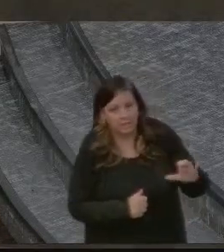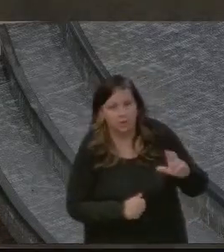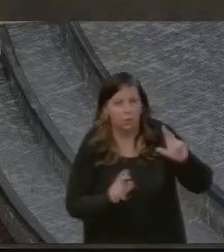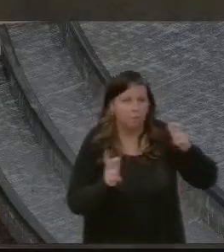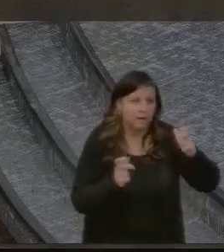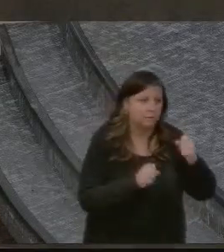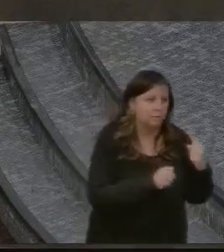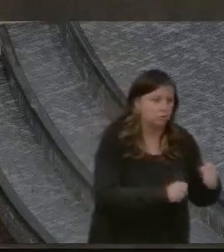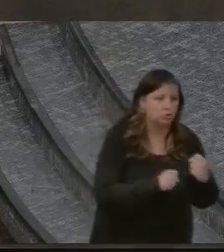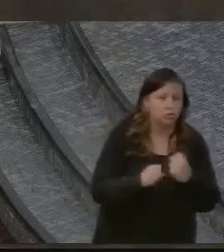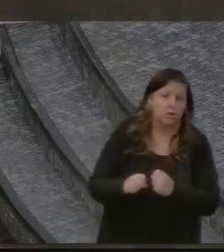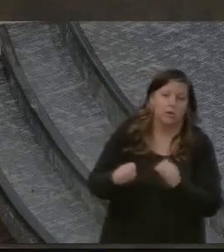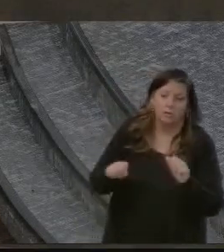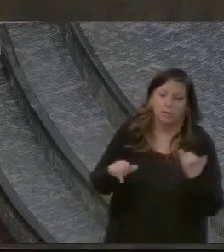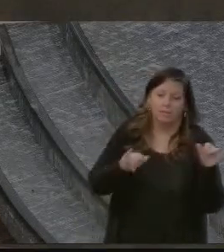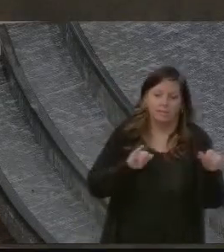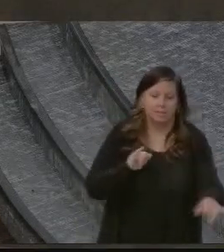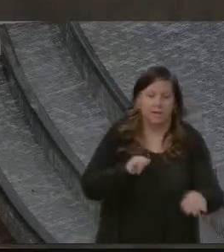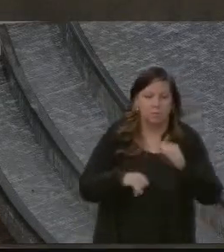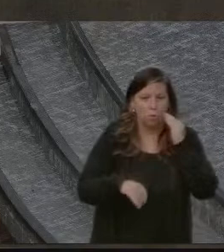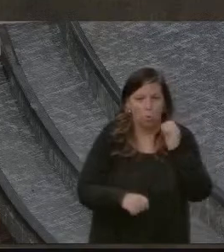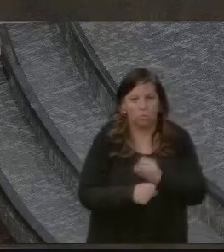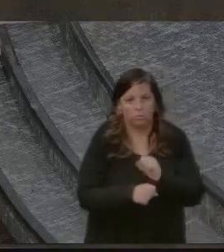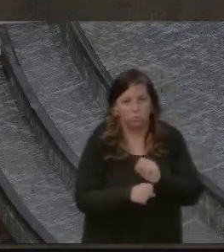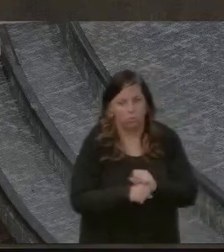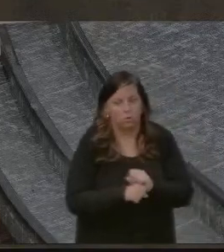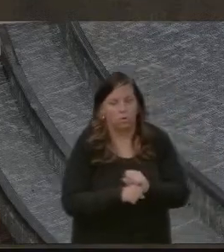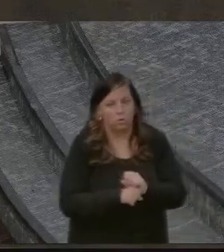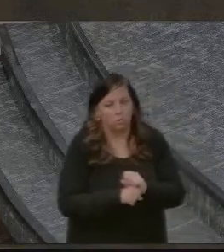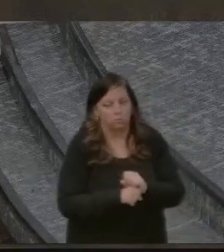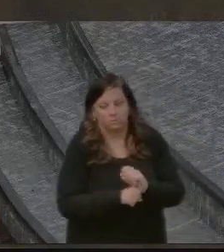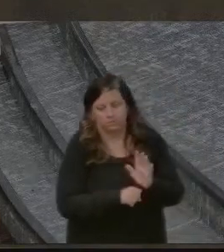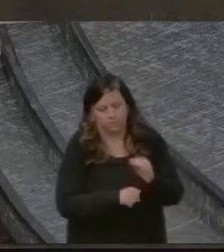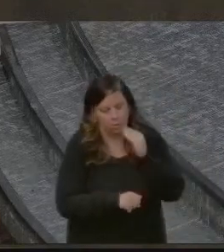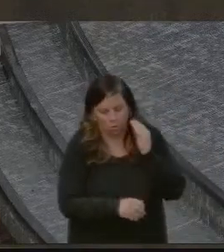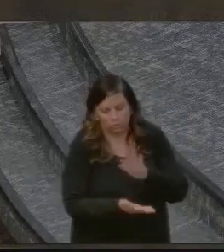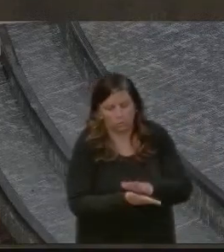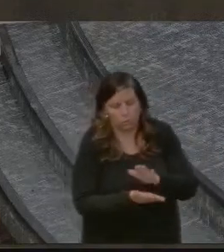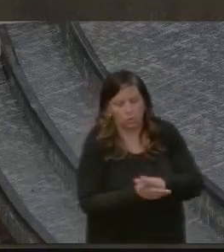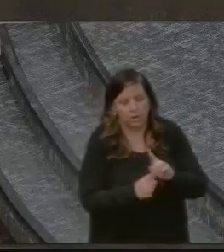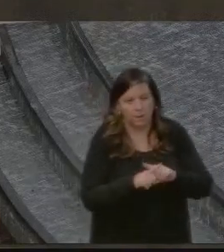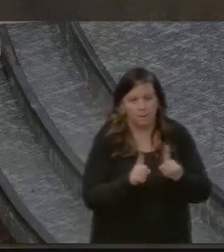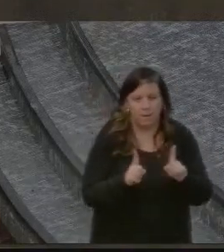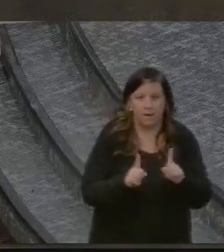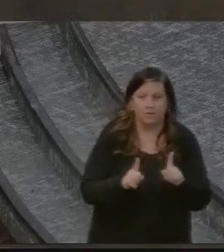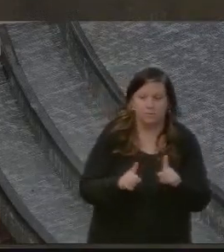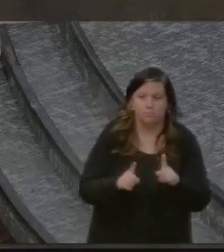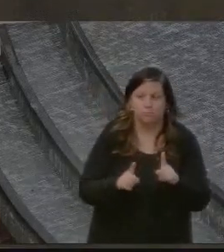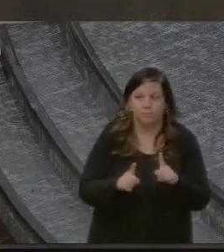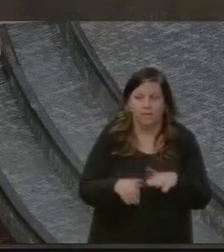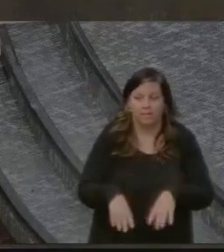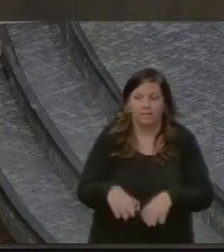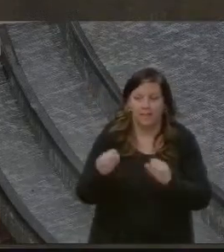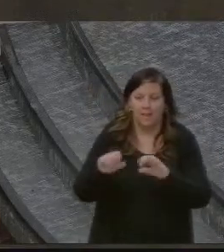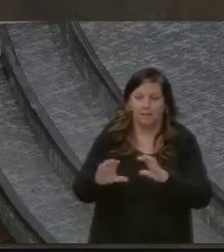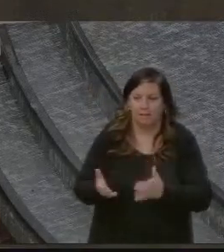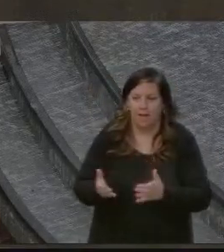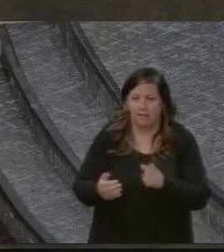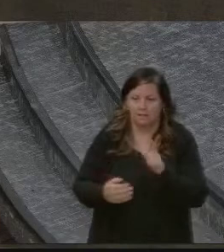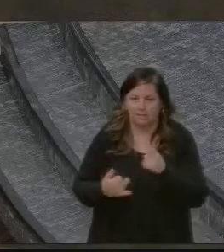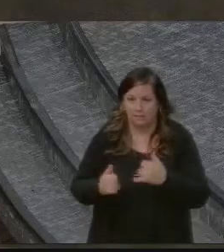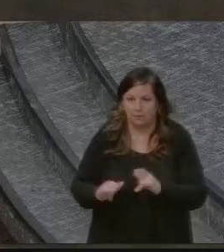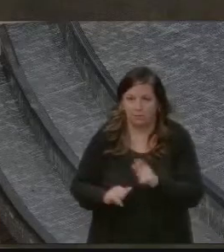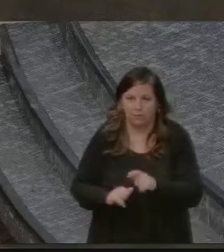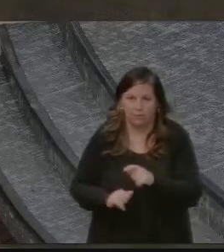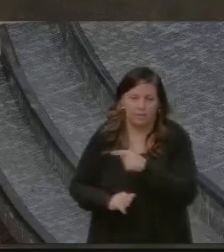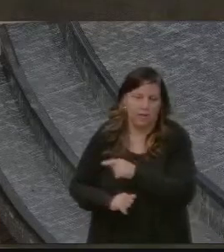programs. They're able to stay at their home school, but then take those recovery courses through Foothills. So it's a requirement that they have to be in one